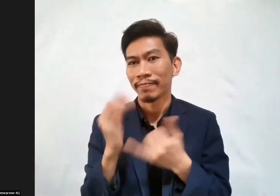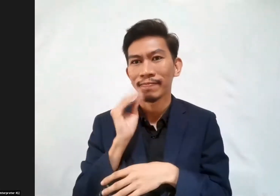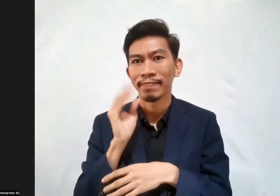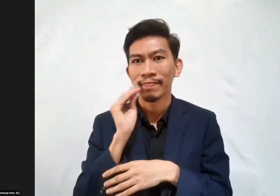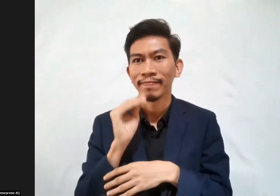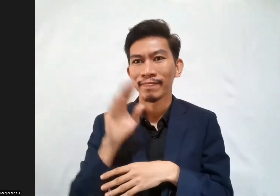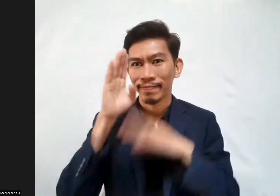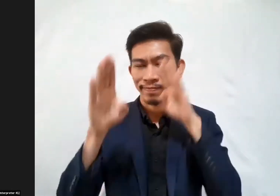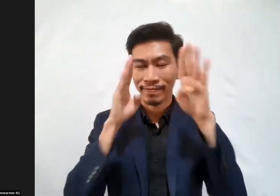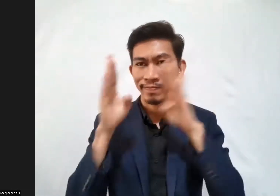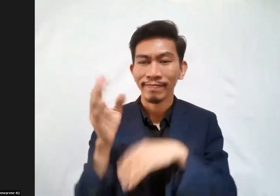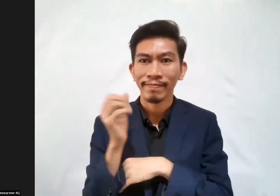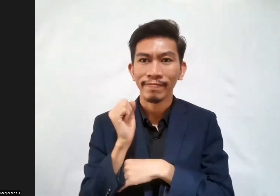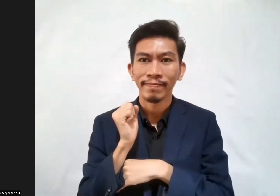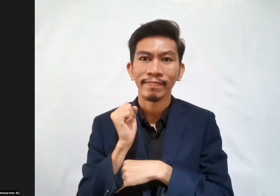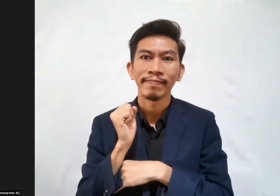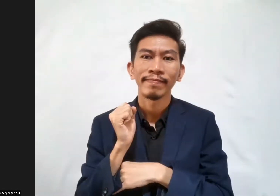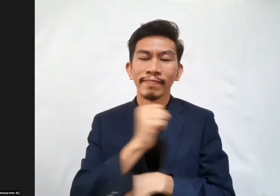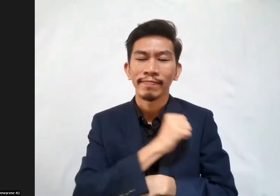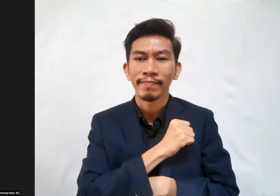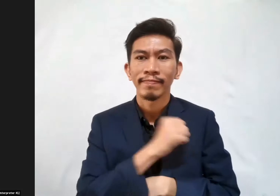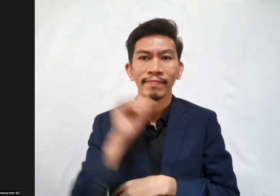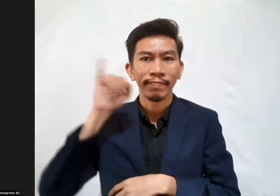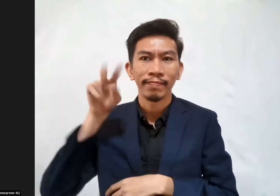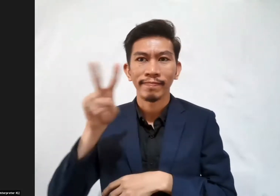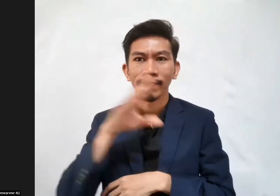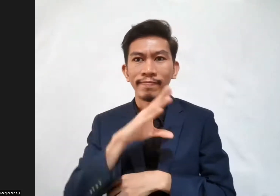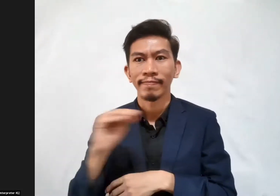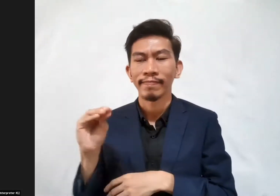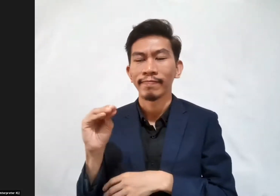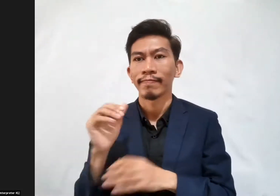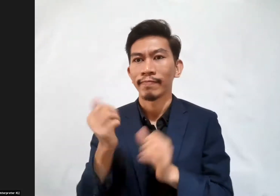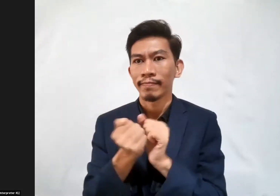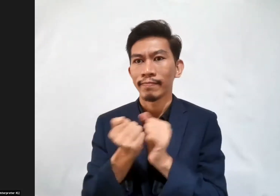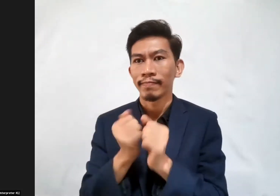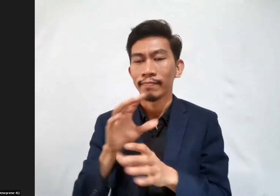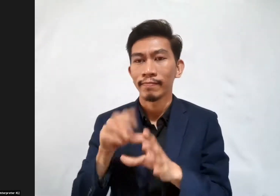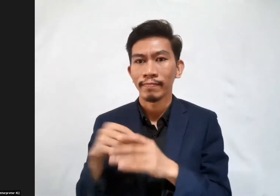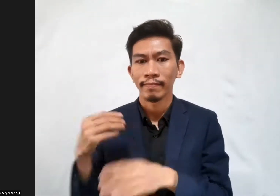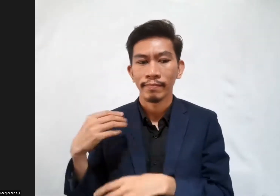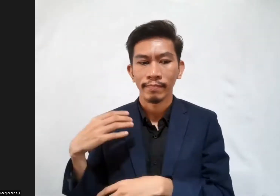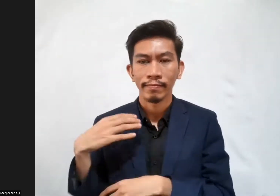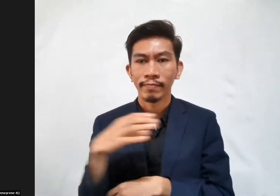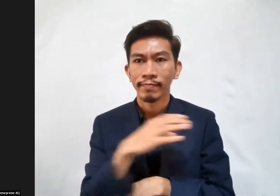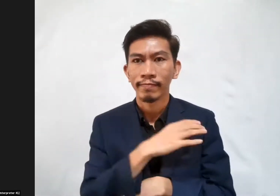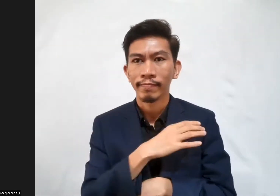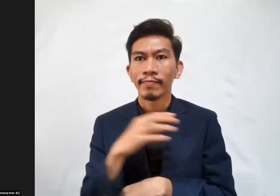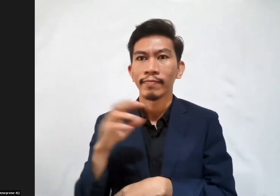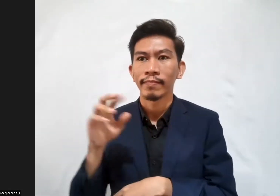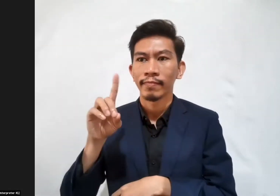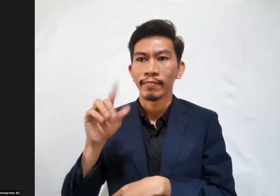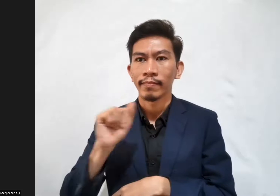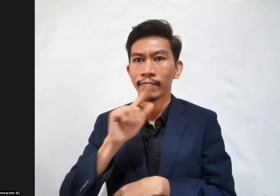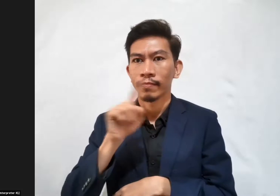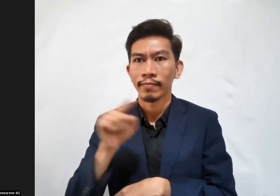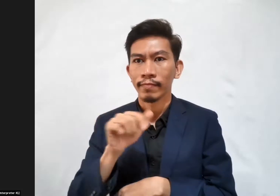greet Senator JV Ejercito and my colleague from House of Representatives, Kong Paul Daza. Much has